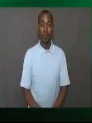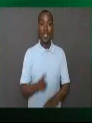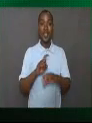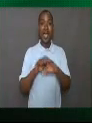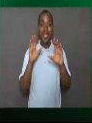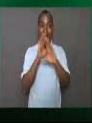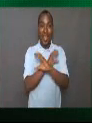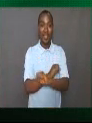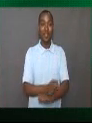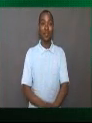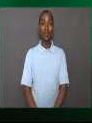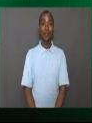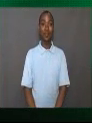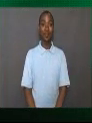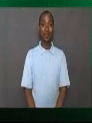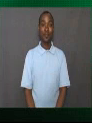Time's up.